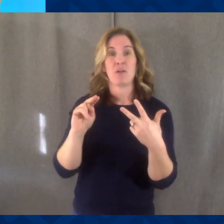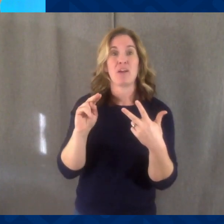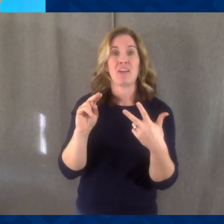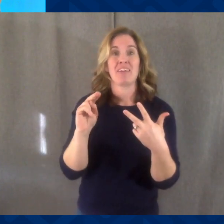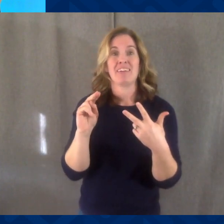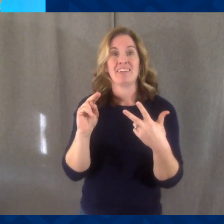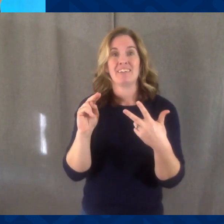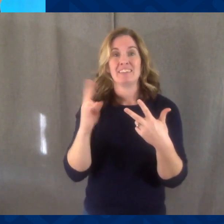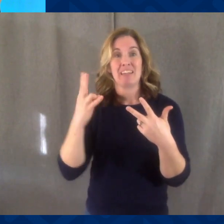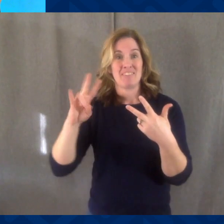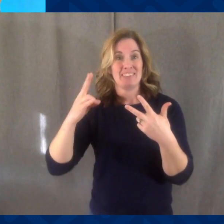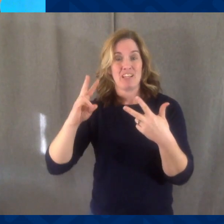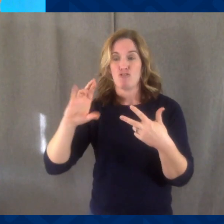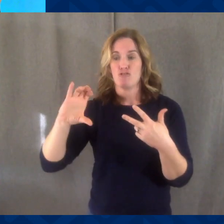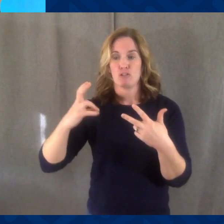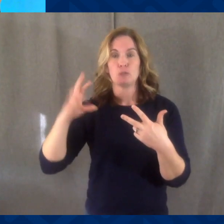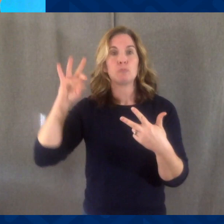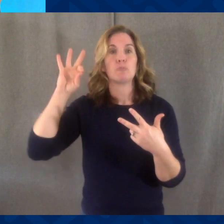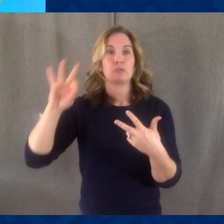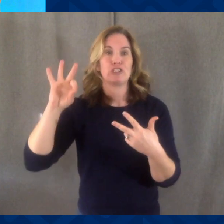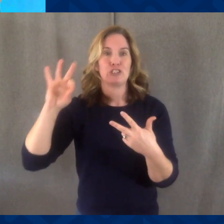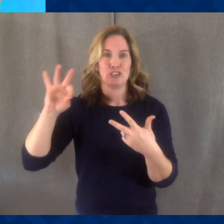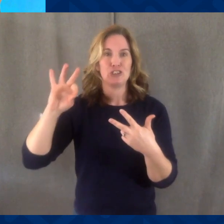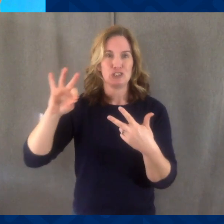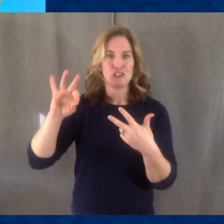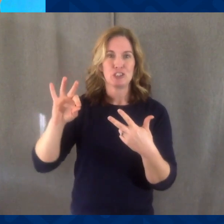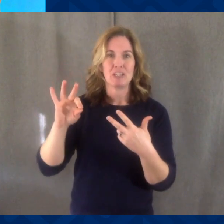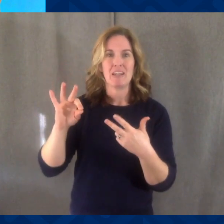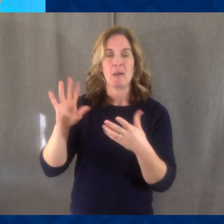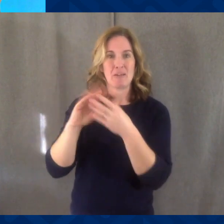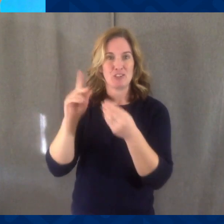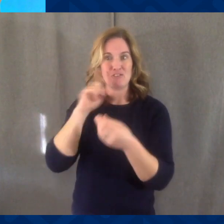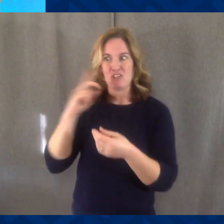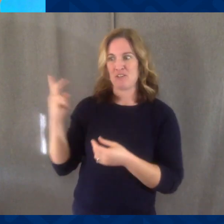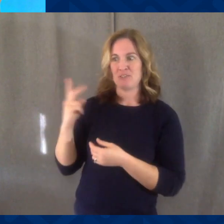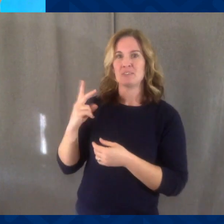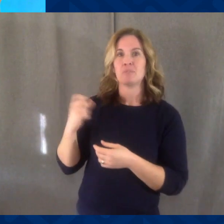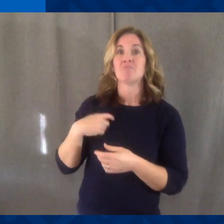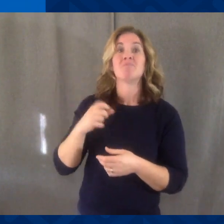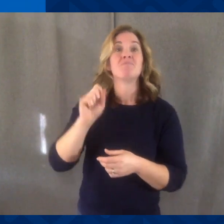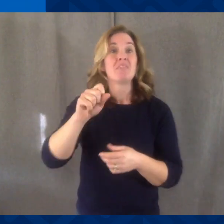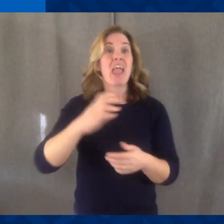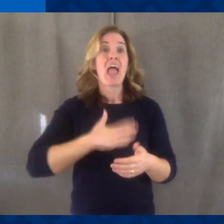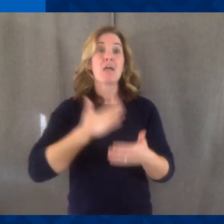it. We cannot wait. Happy New Year. This is the last time. That's right. So we love you. See you next year. Yep.